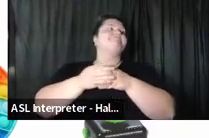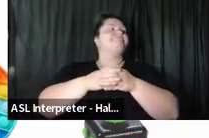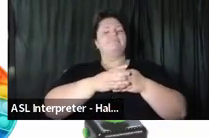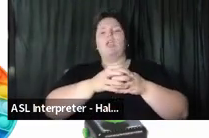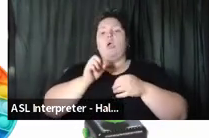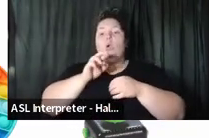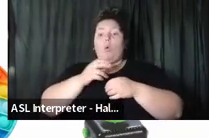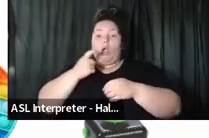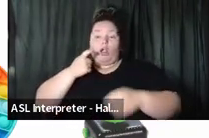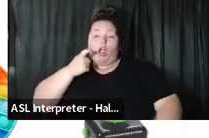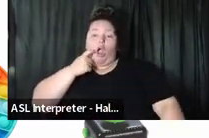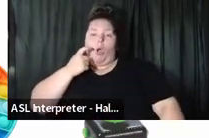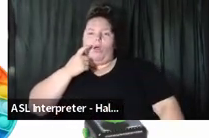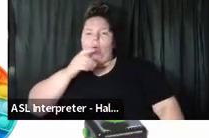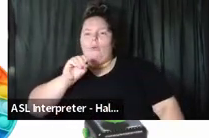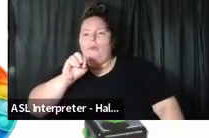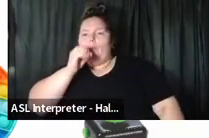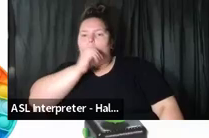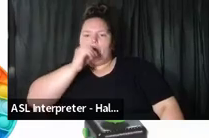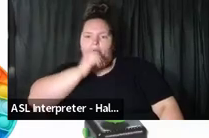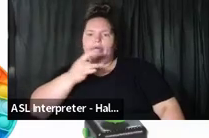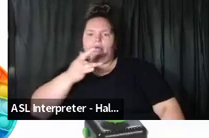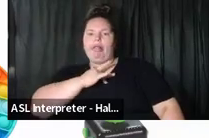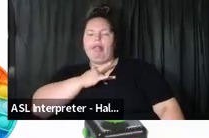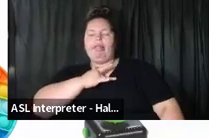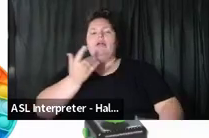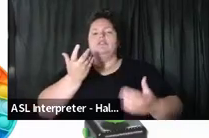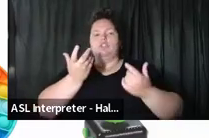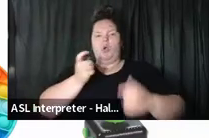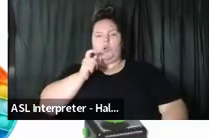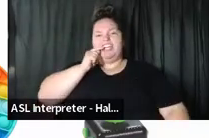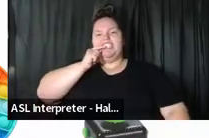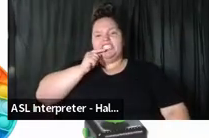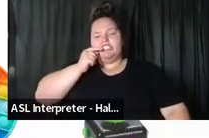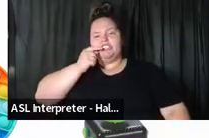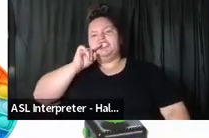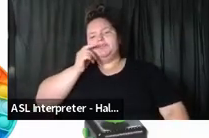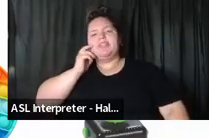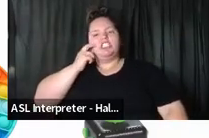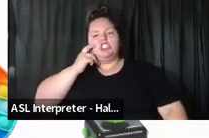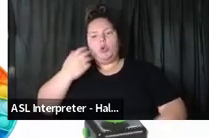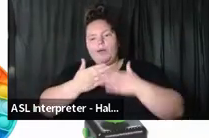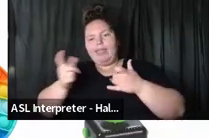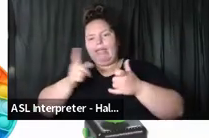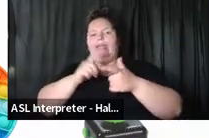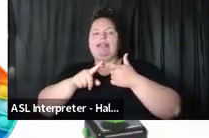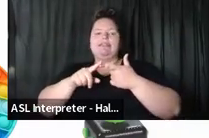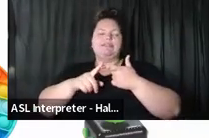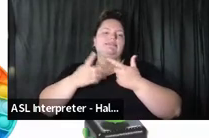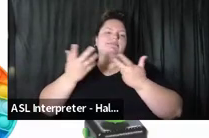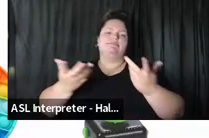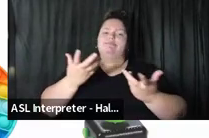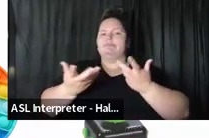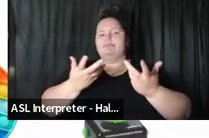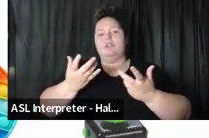chew toys or having gum on hand. Also a lot of times like processing light, and just if you're going to like a